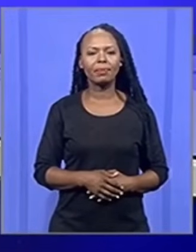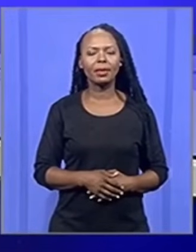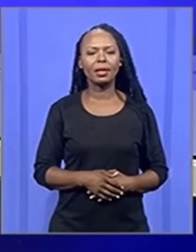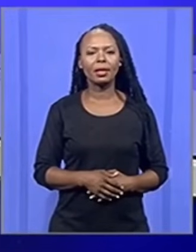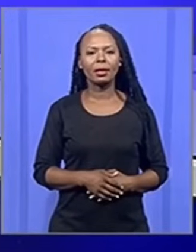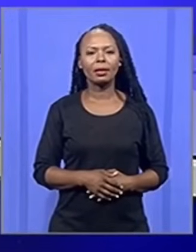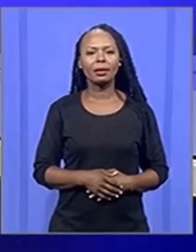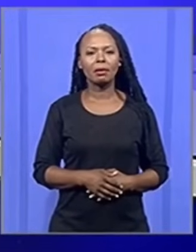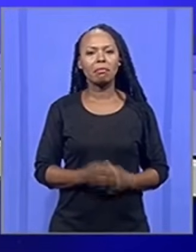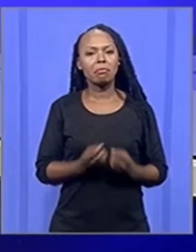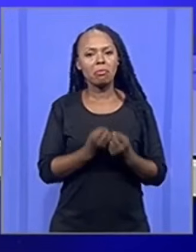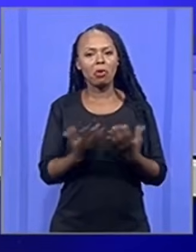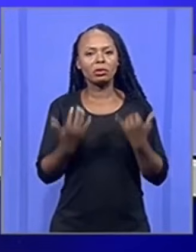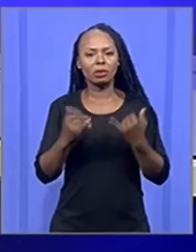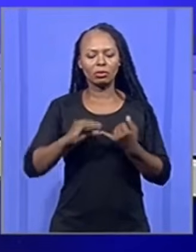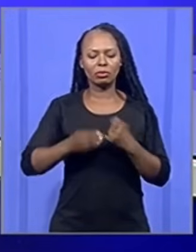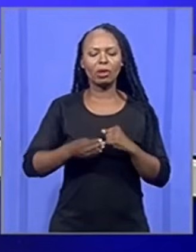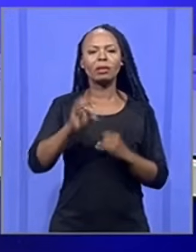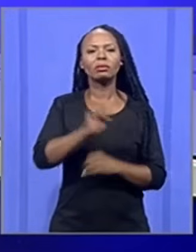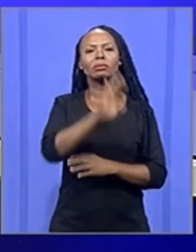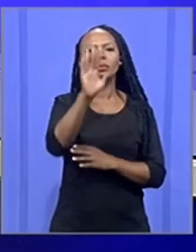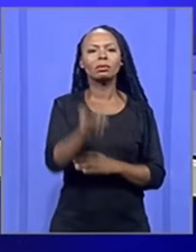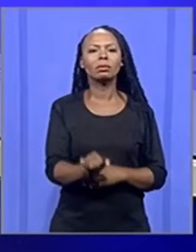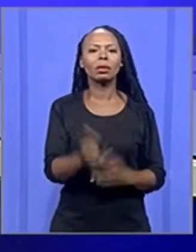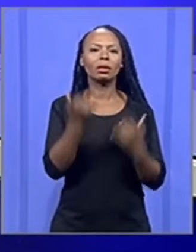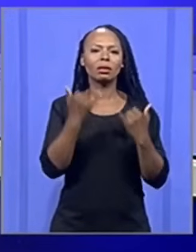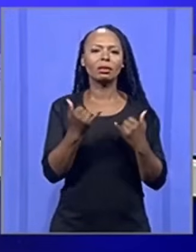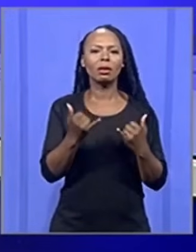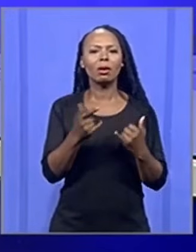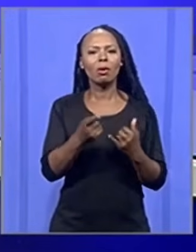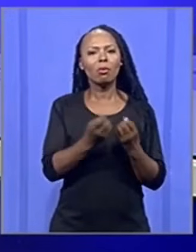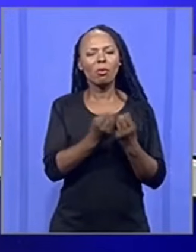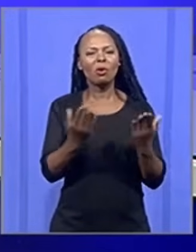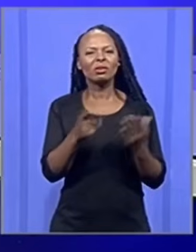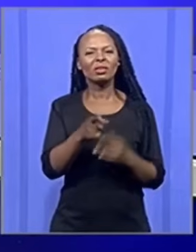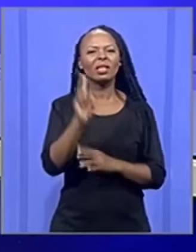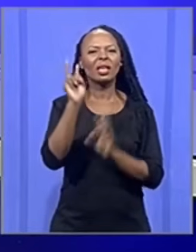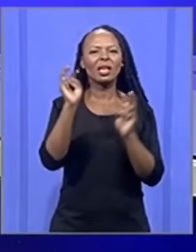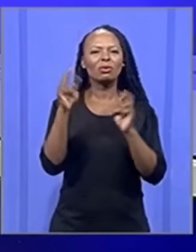Maiteko a Afrika Borwa a go tiisa le go tsosolosa melelwane